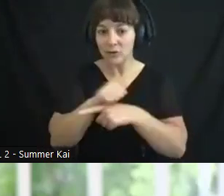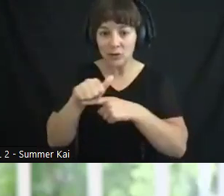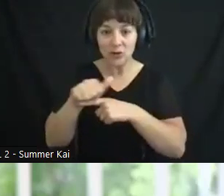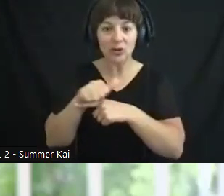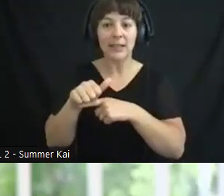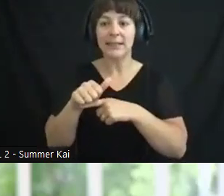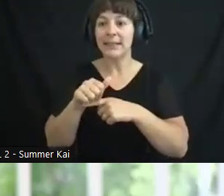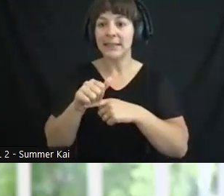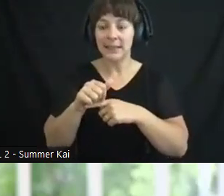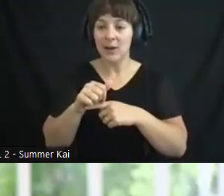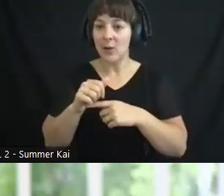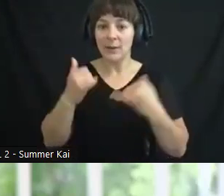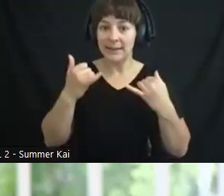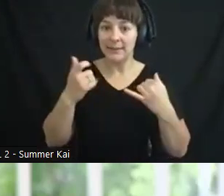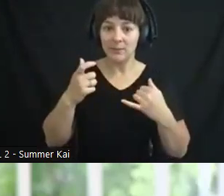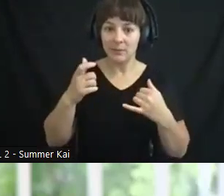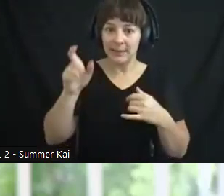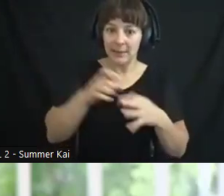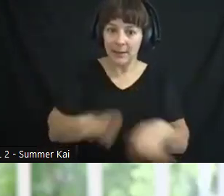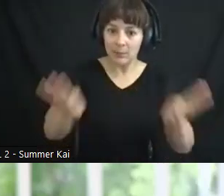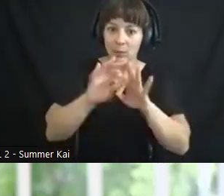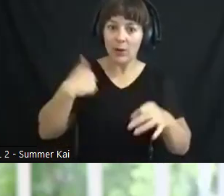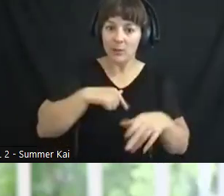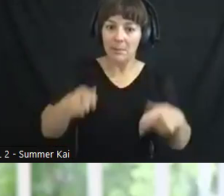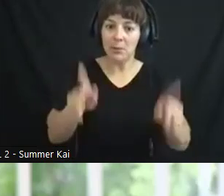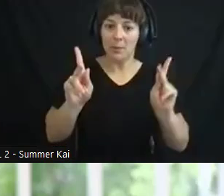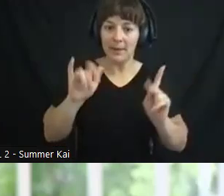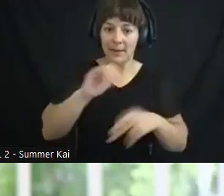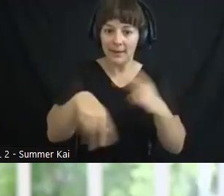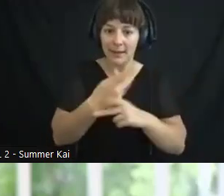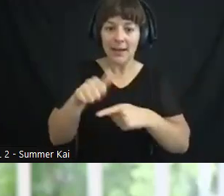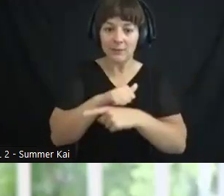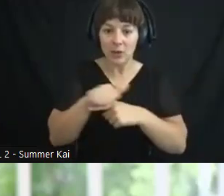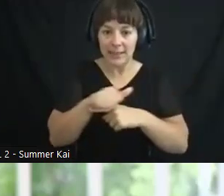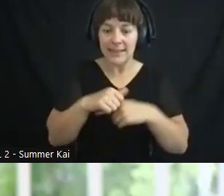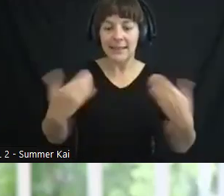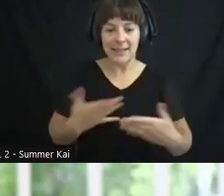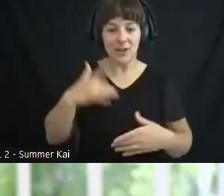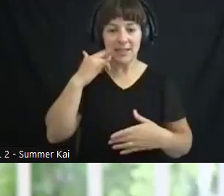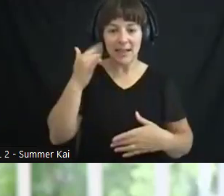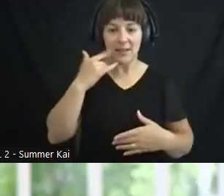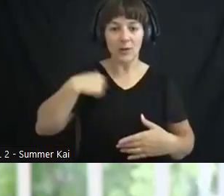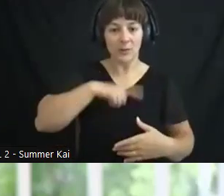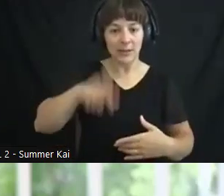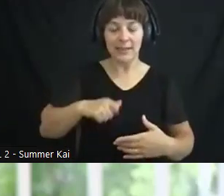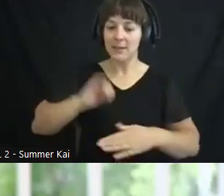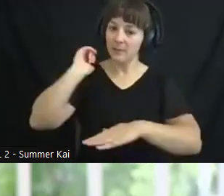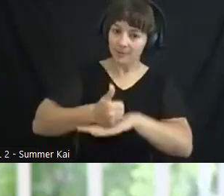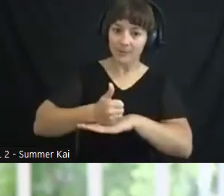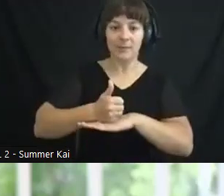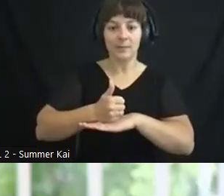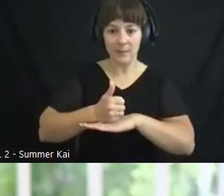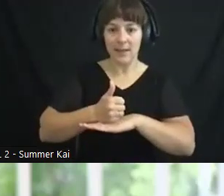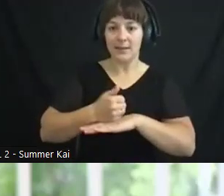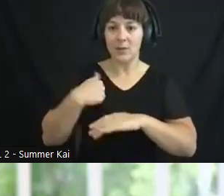given voice to be okay in our country. And I think as California, we need to stand very firmly that that is not in our value system. And I